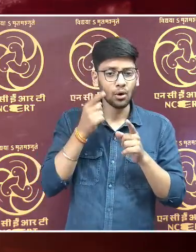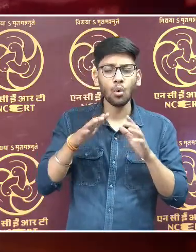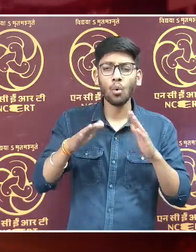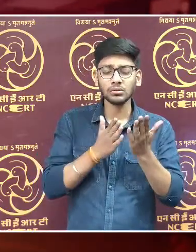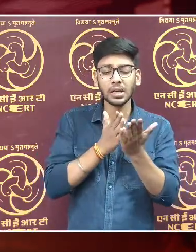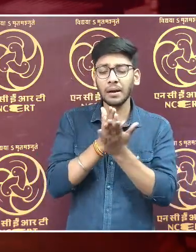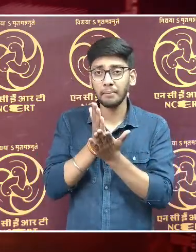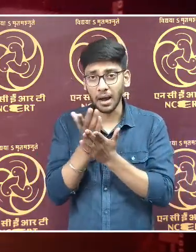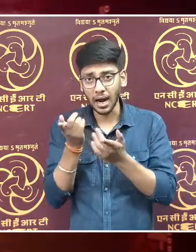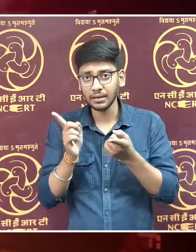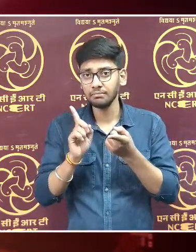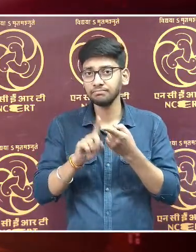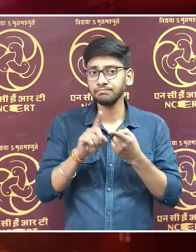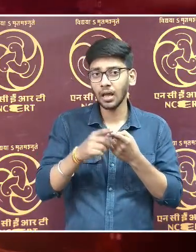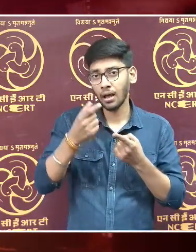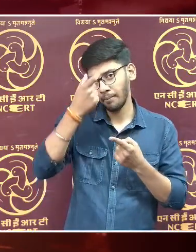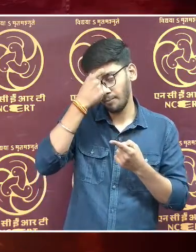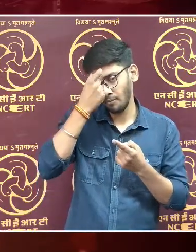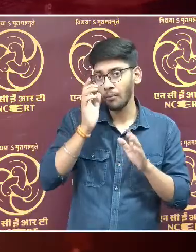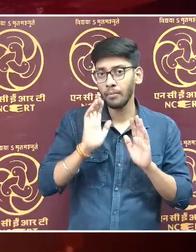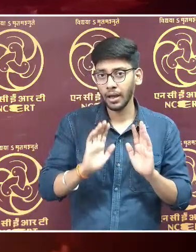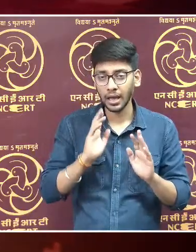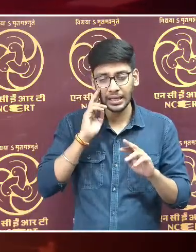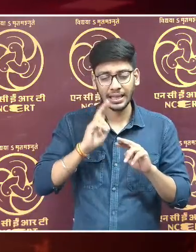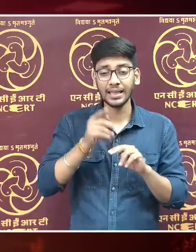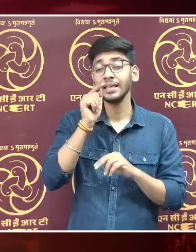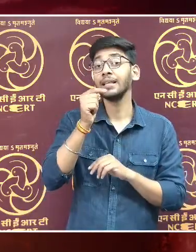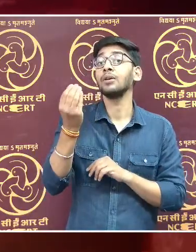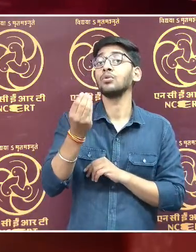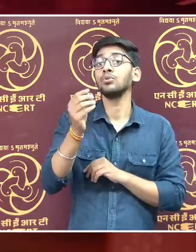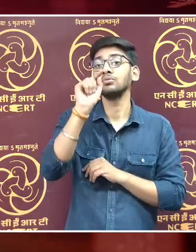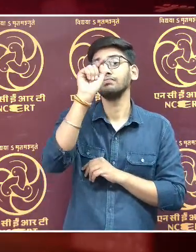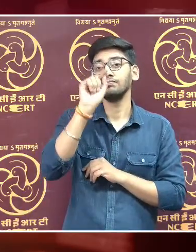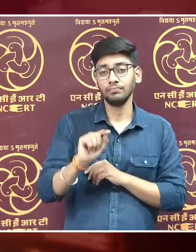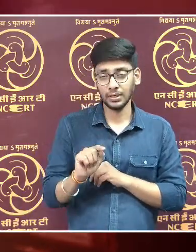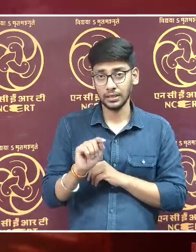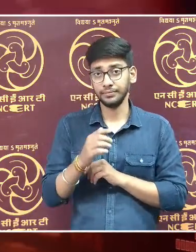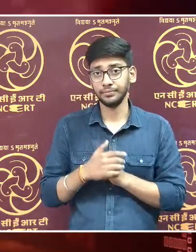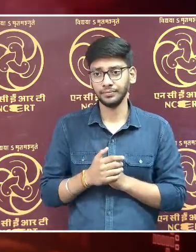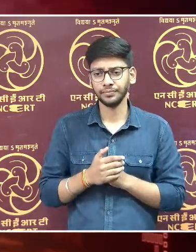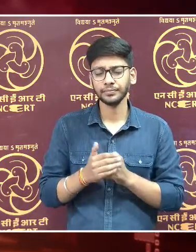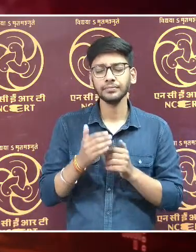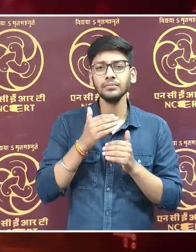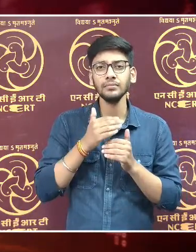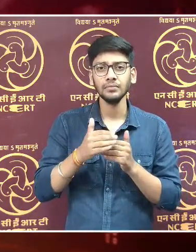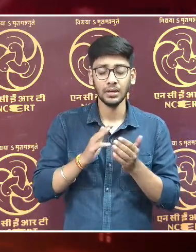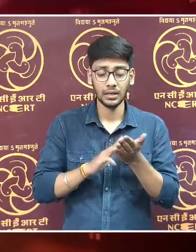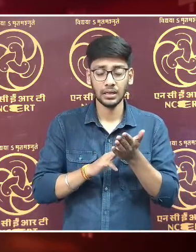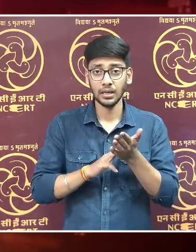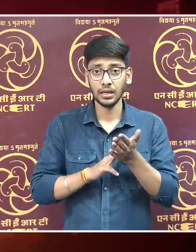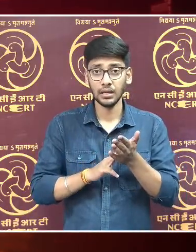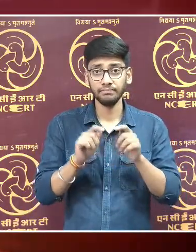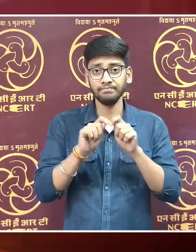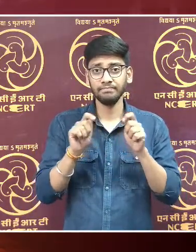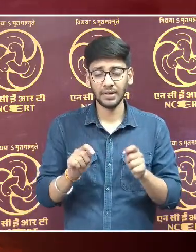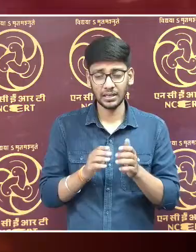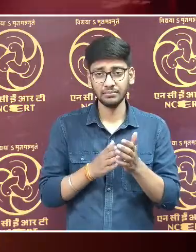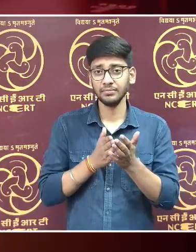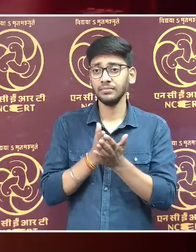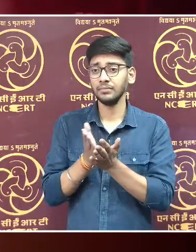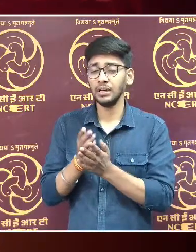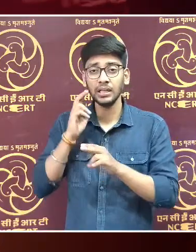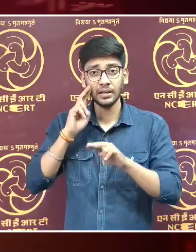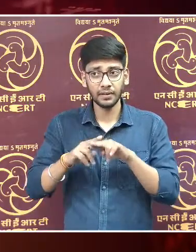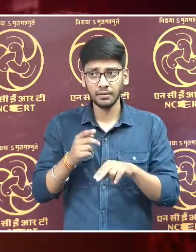get to the conclusion and then treat them accordingly. So these are some of the test procedure. And moving to the management Yeah. part, as I told you, if